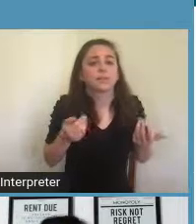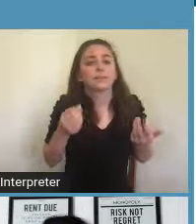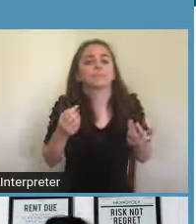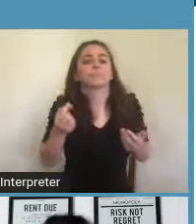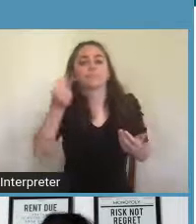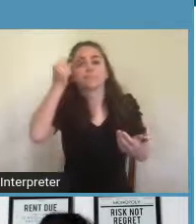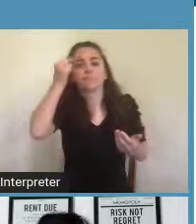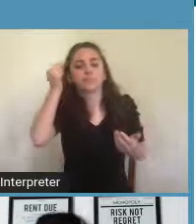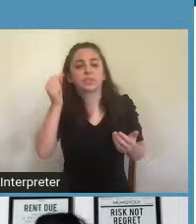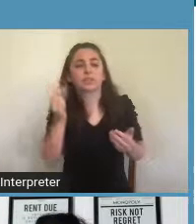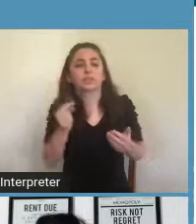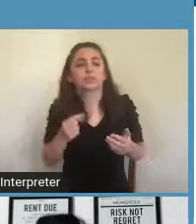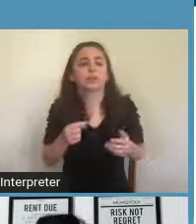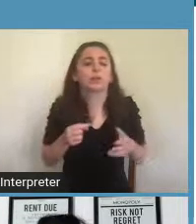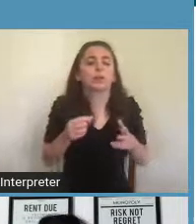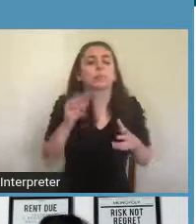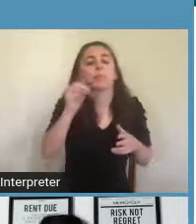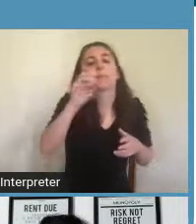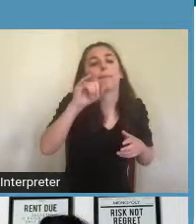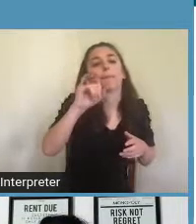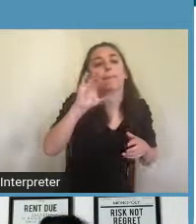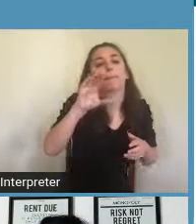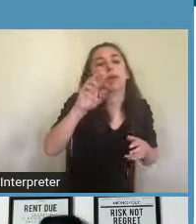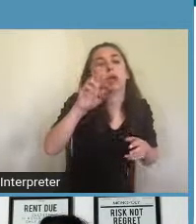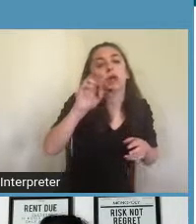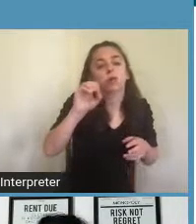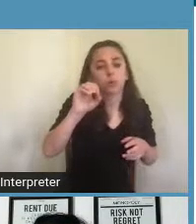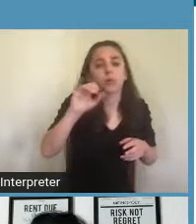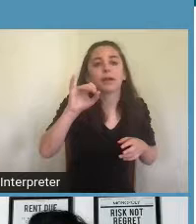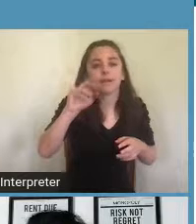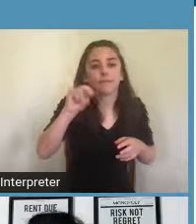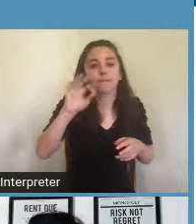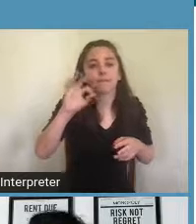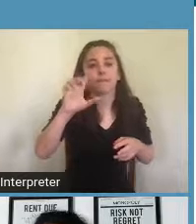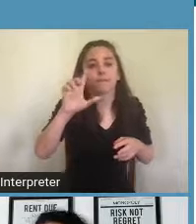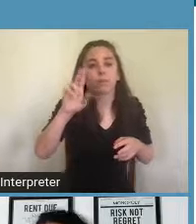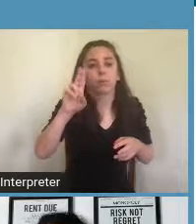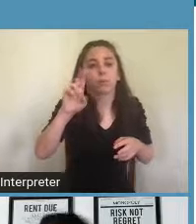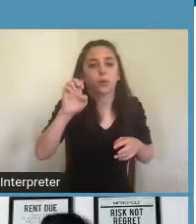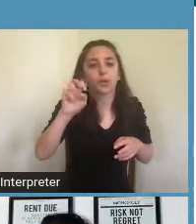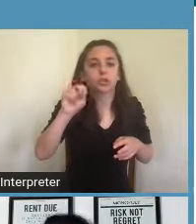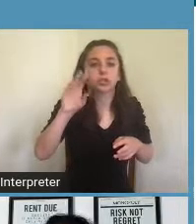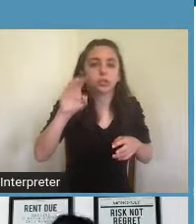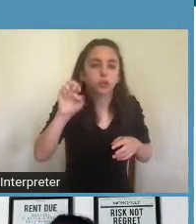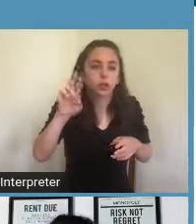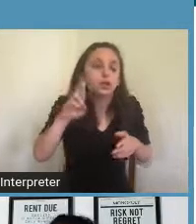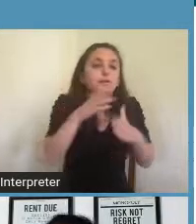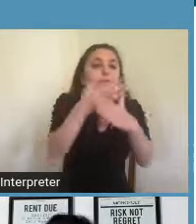who is a micro influencer all around, really sharing books,